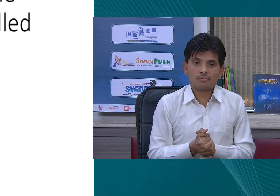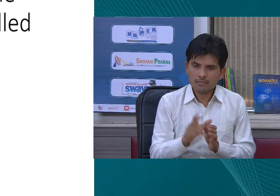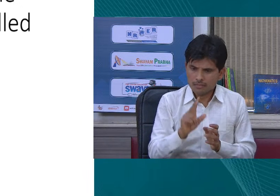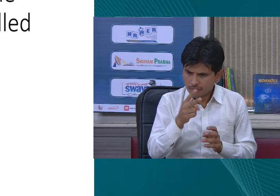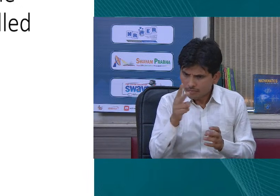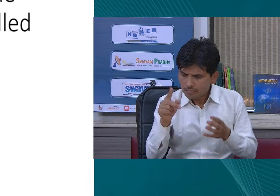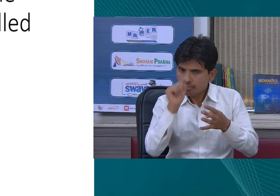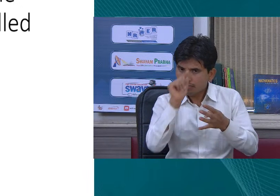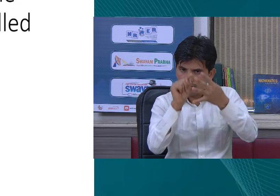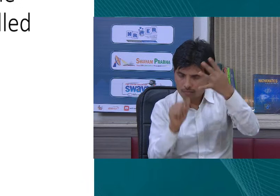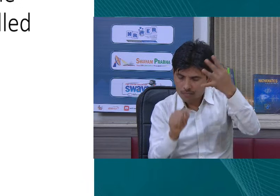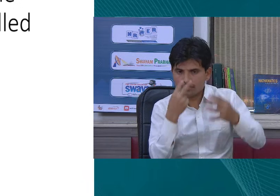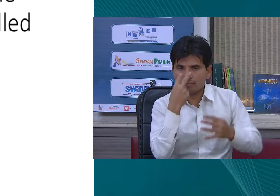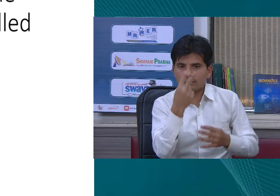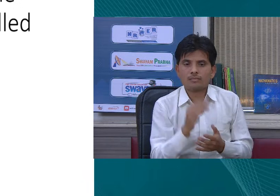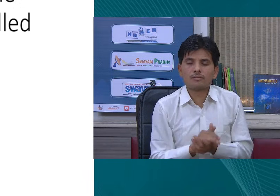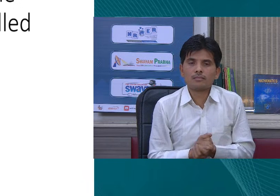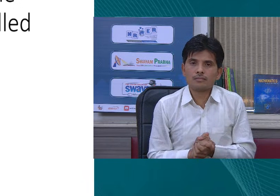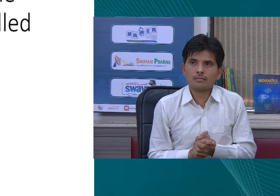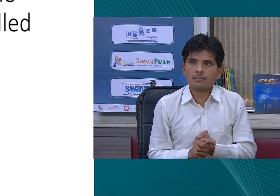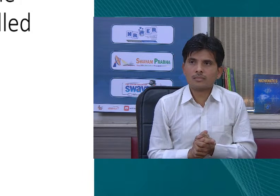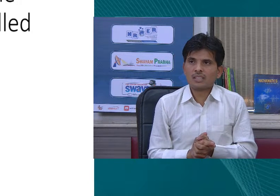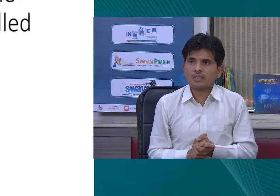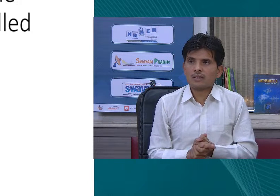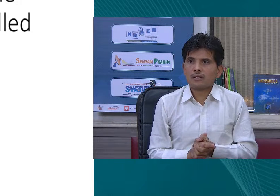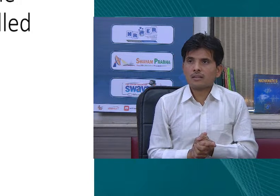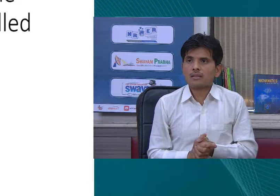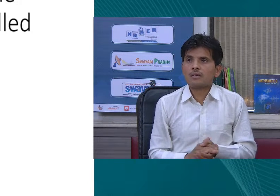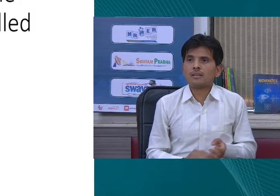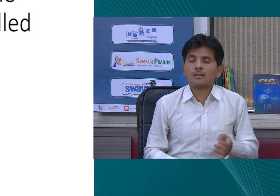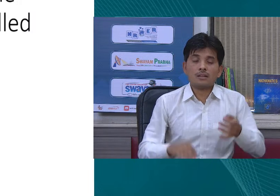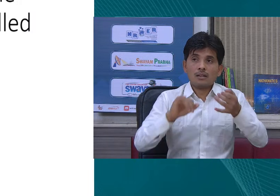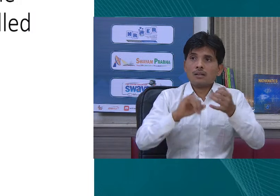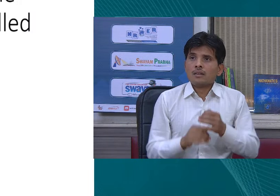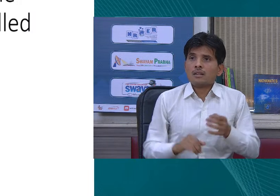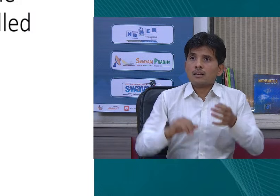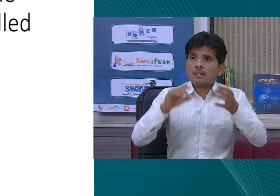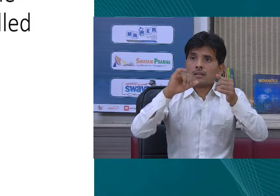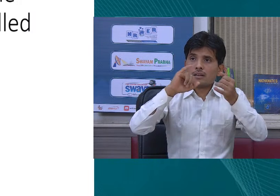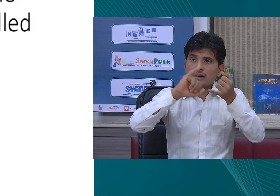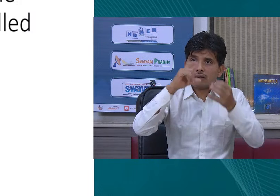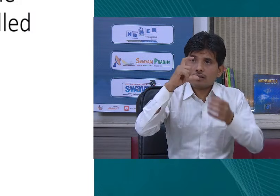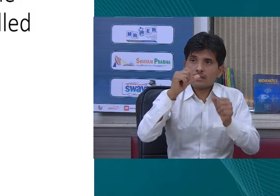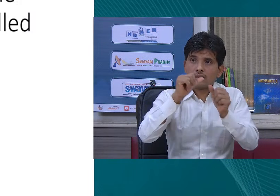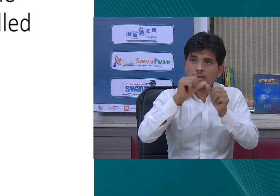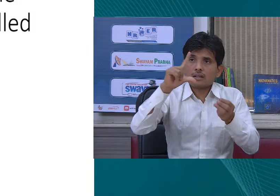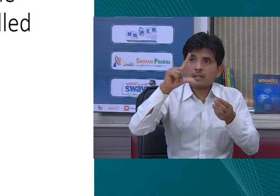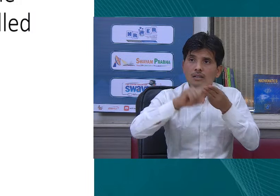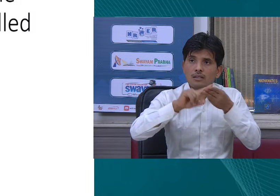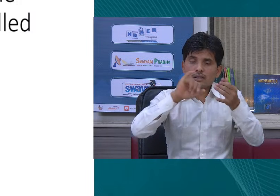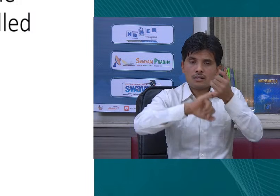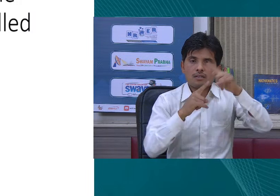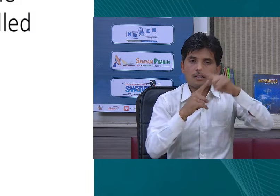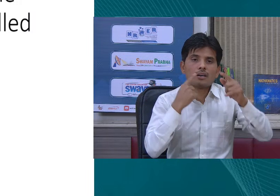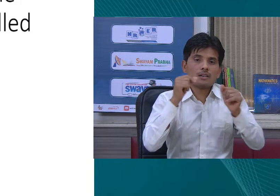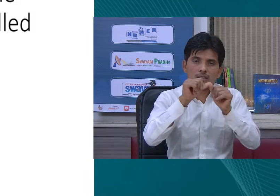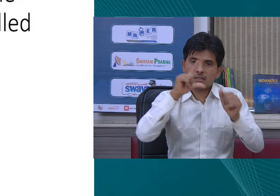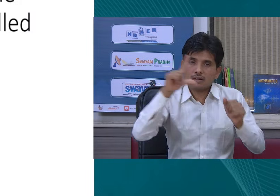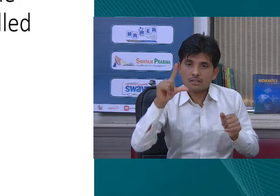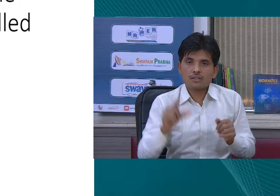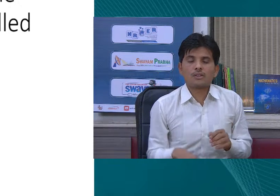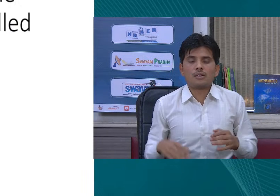bodies. You know, there are certain celestial bodies that do not have their own heat and